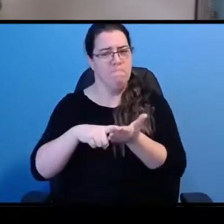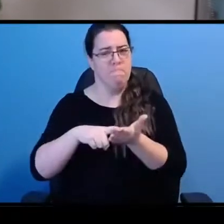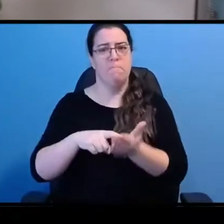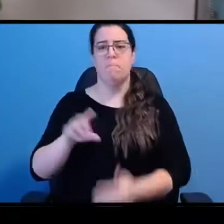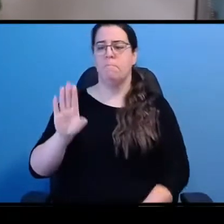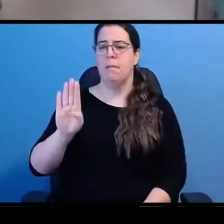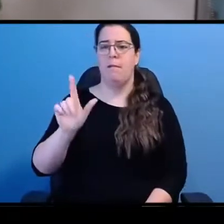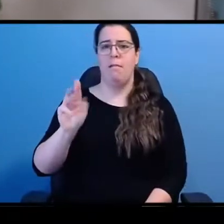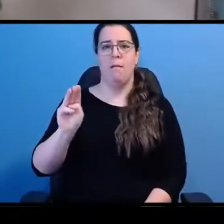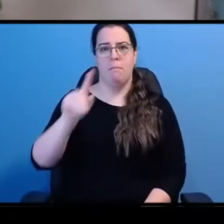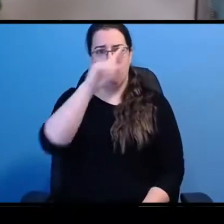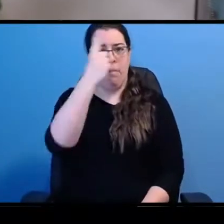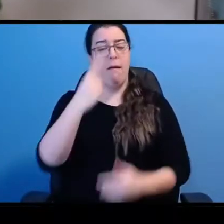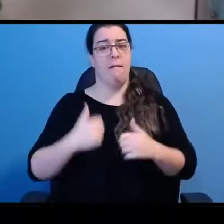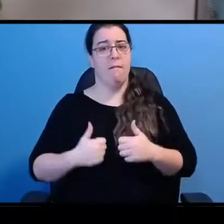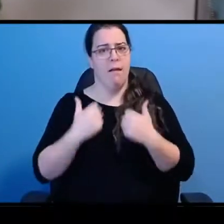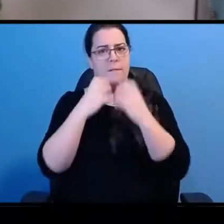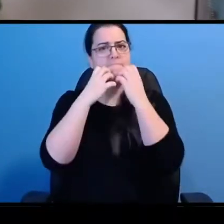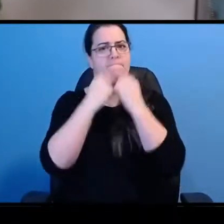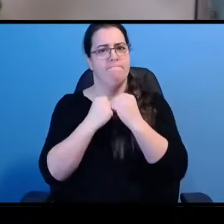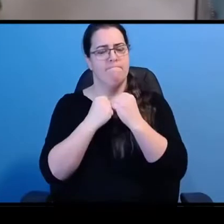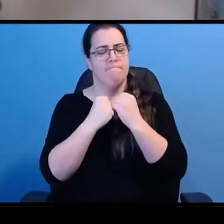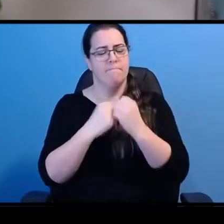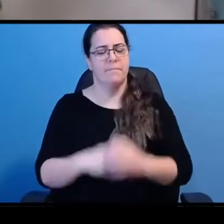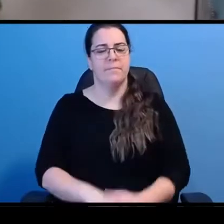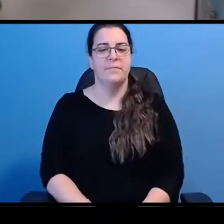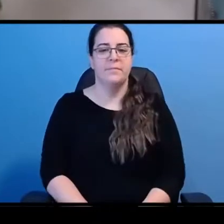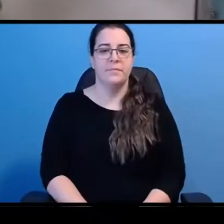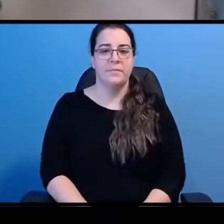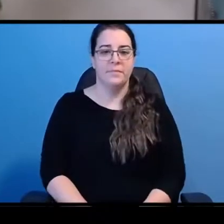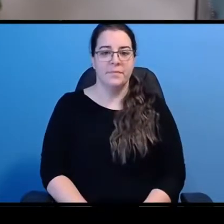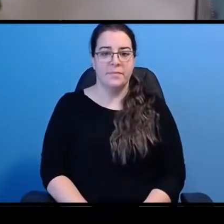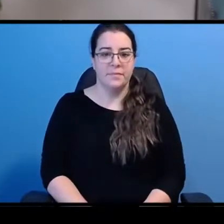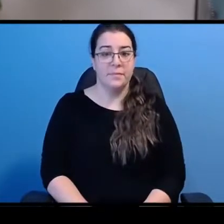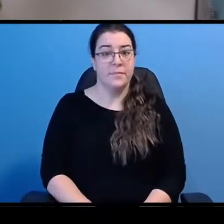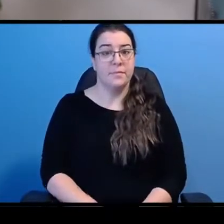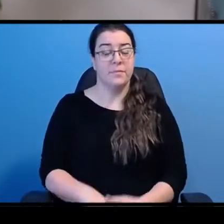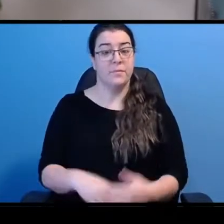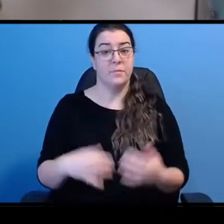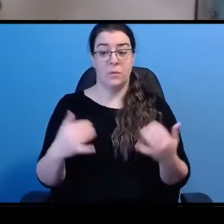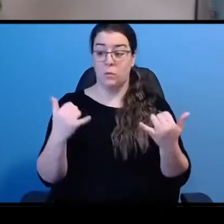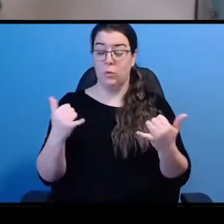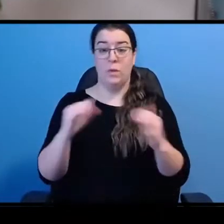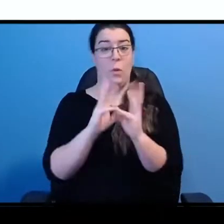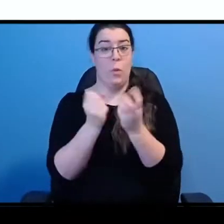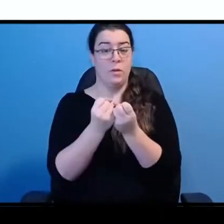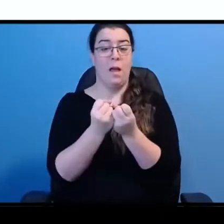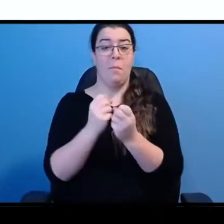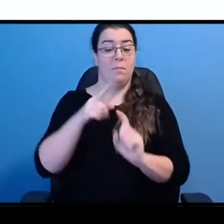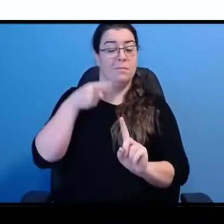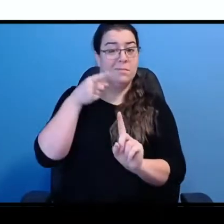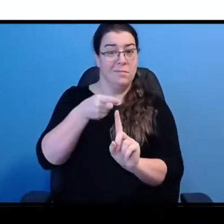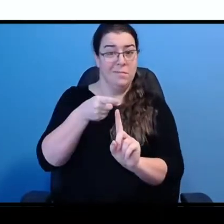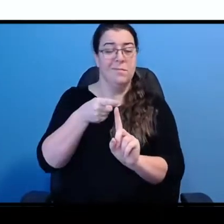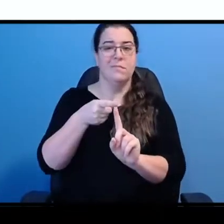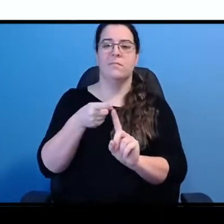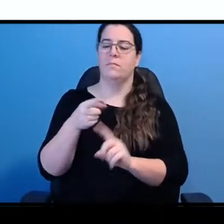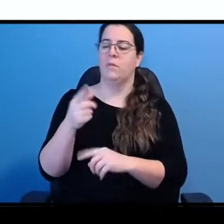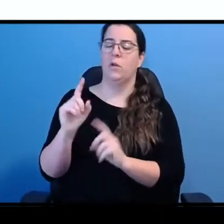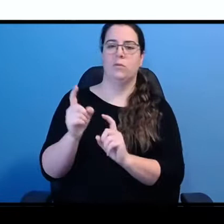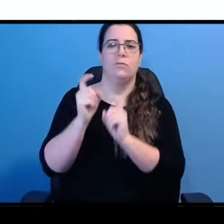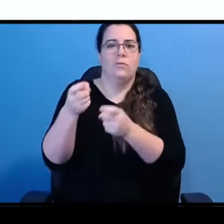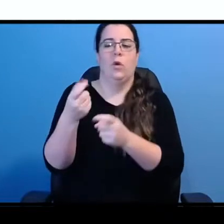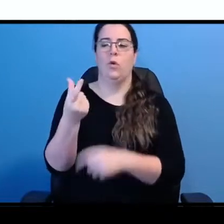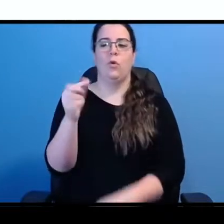So today's workshop that we're going to be doing today is about grant writing for the arts. And I'm joined today with my